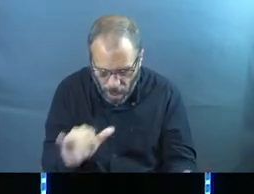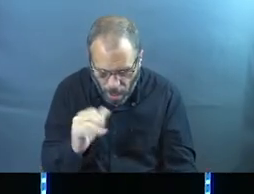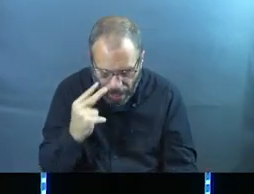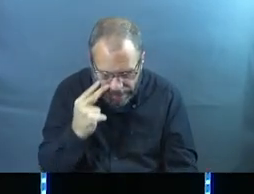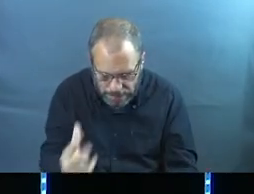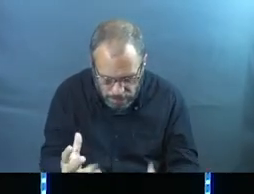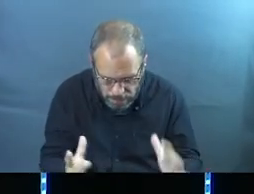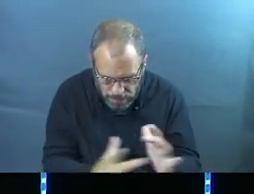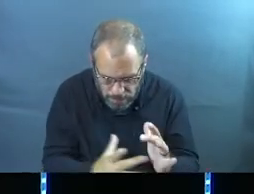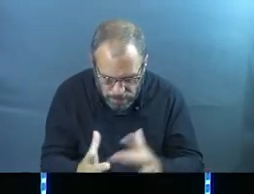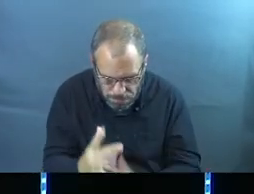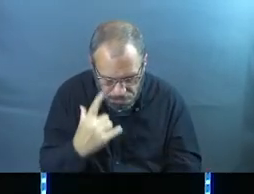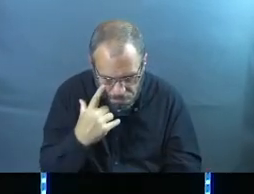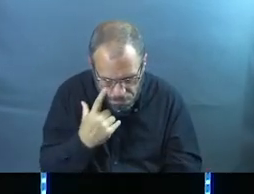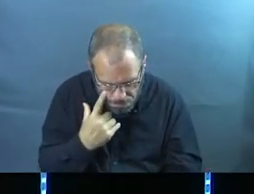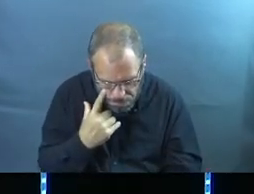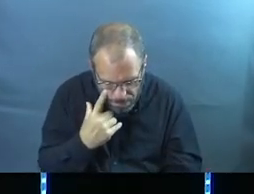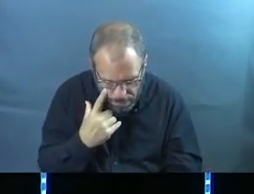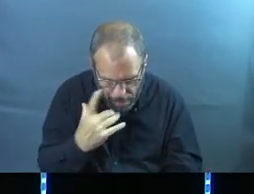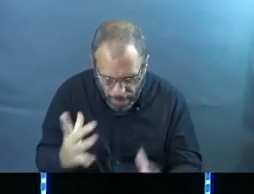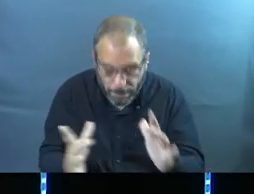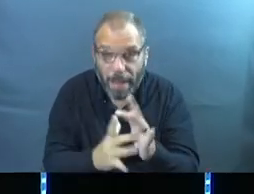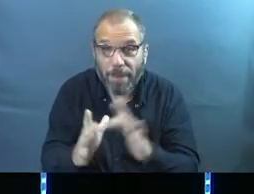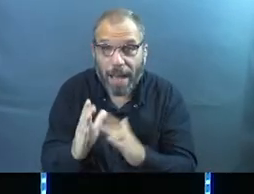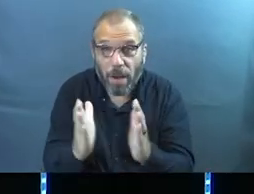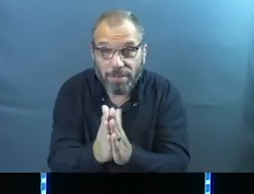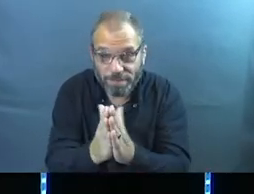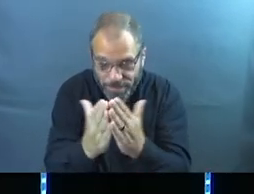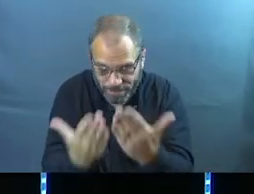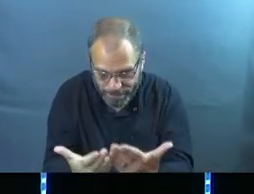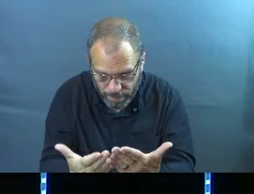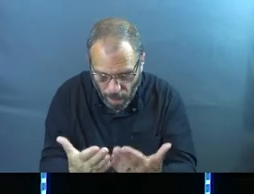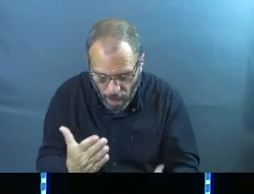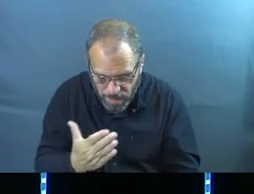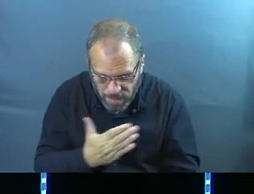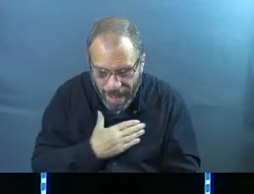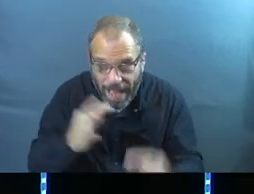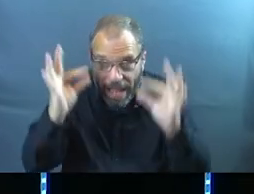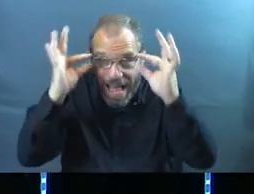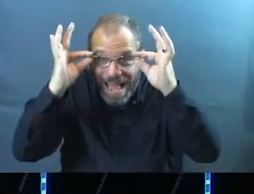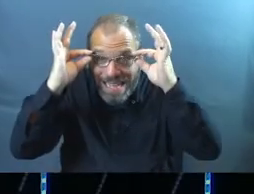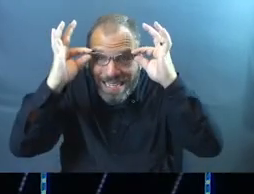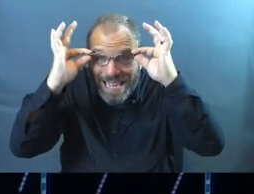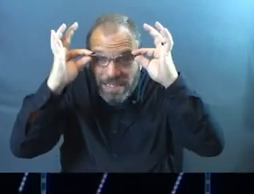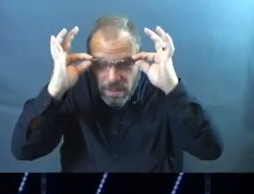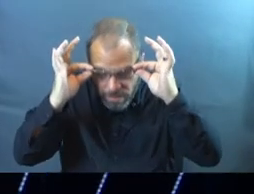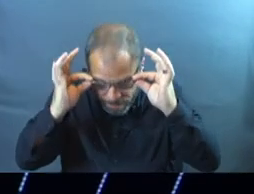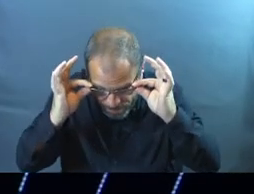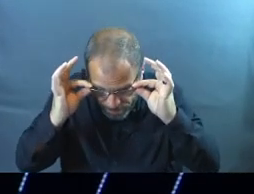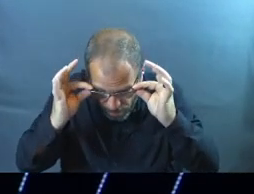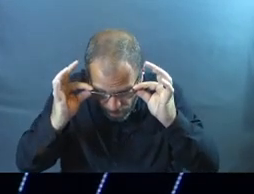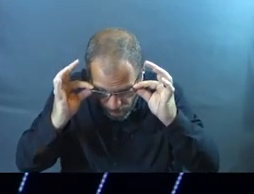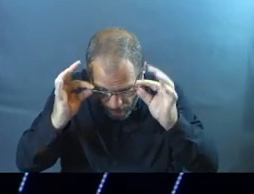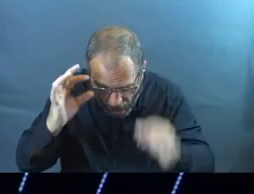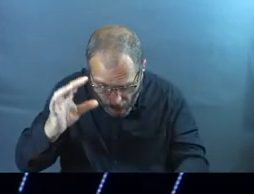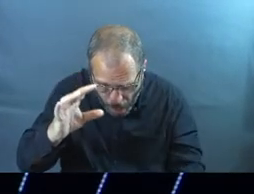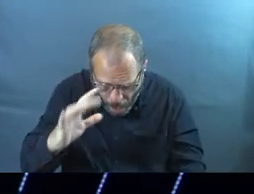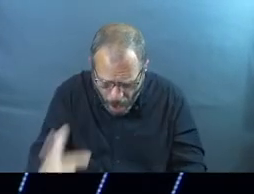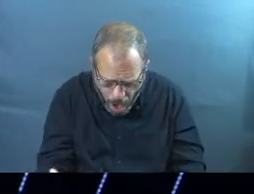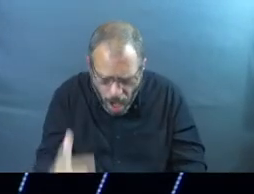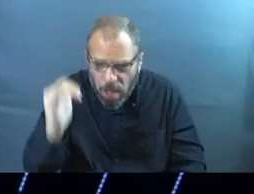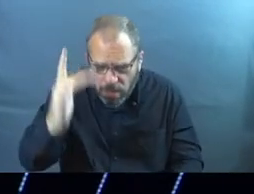Jesus. I open up the scripture, and it's my lens. I ask Jesus to speak to me through